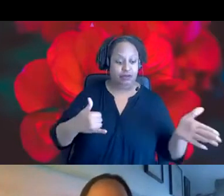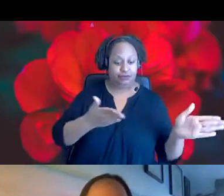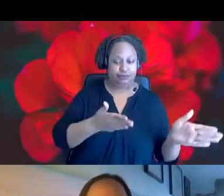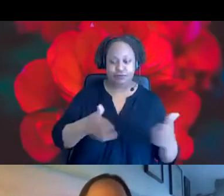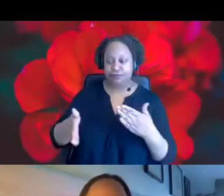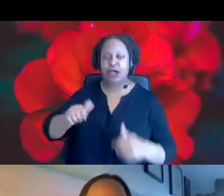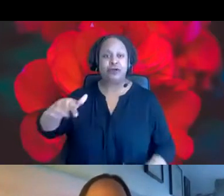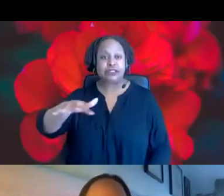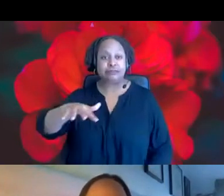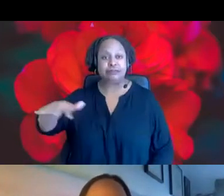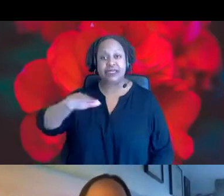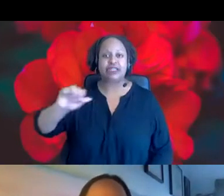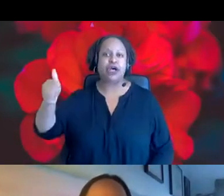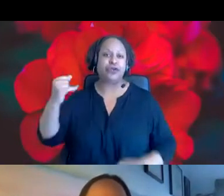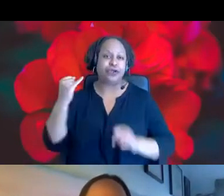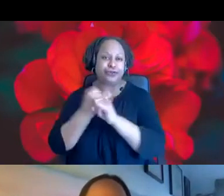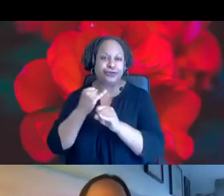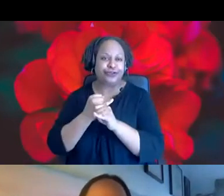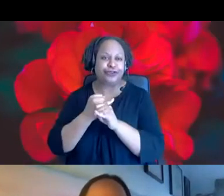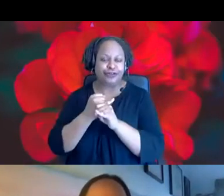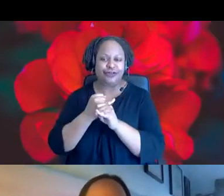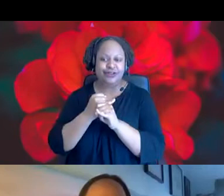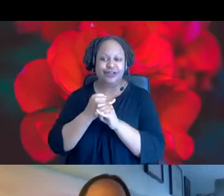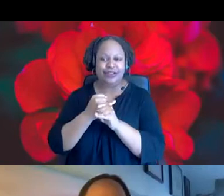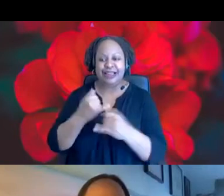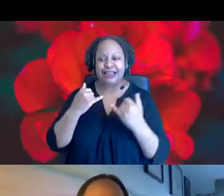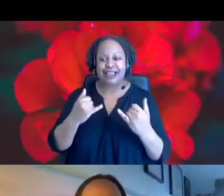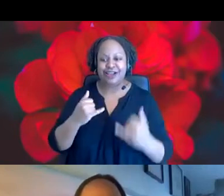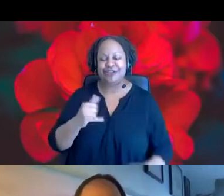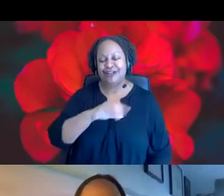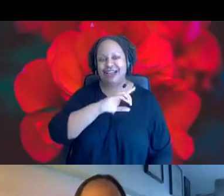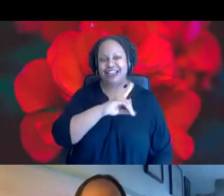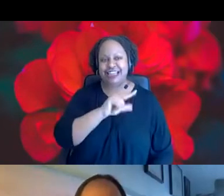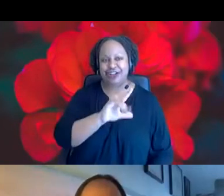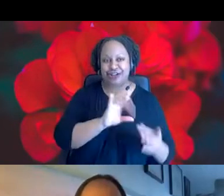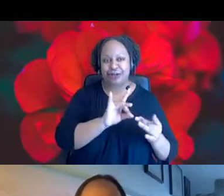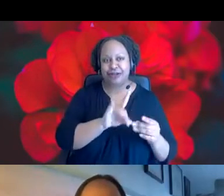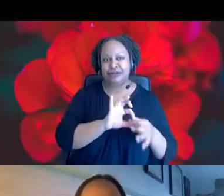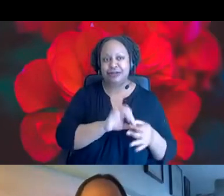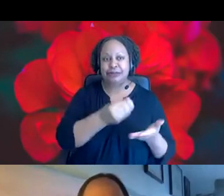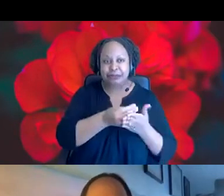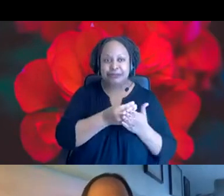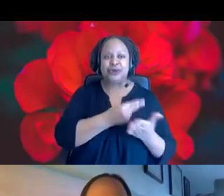institution. And I think a question I have, building on Daniel's comment about resource, Anissa,